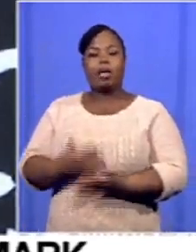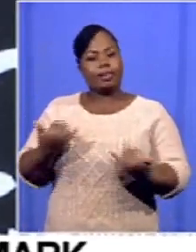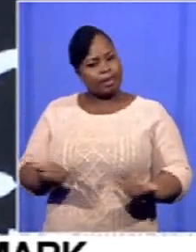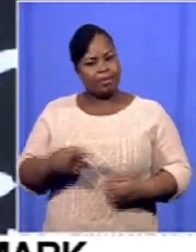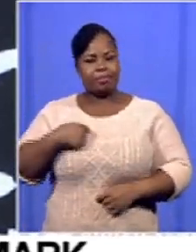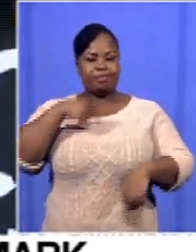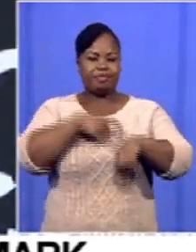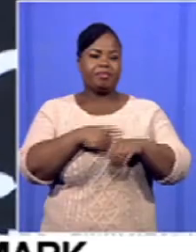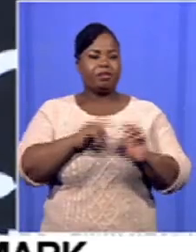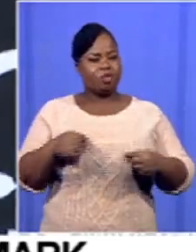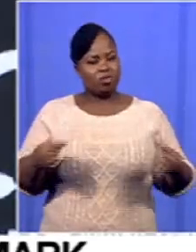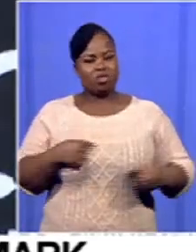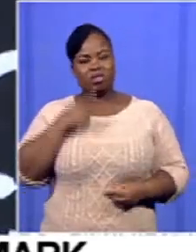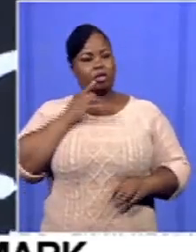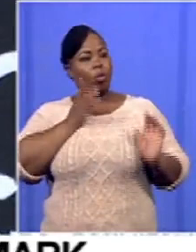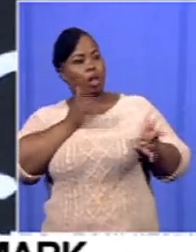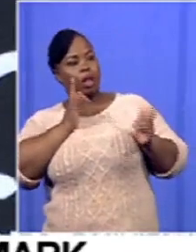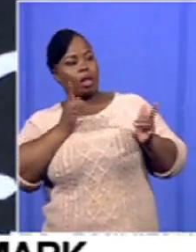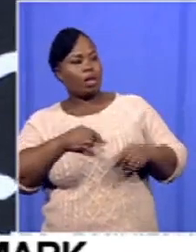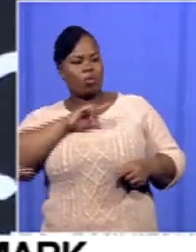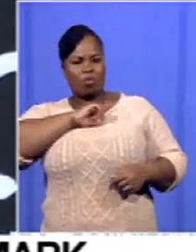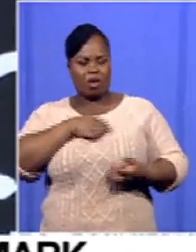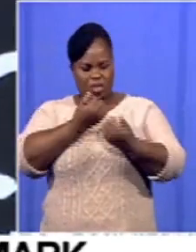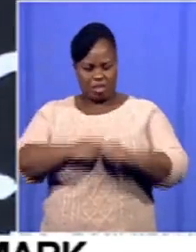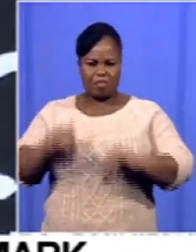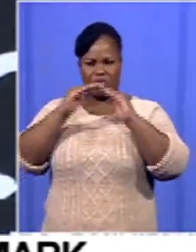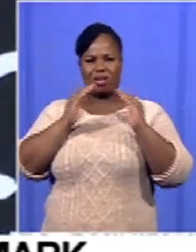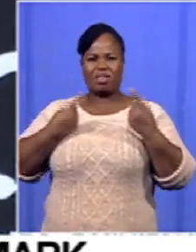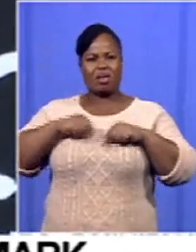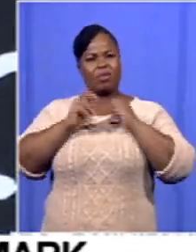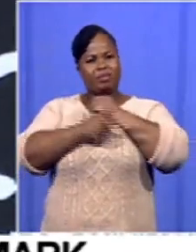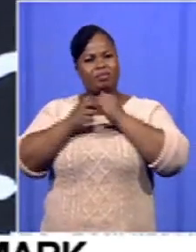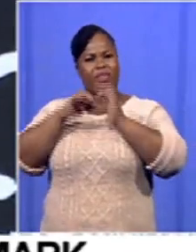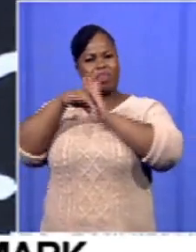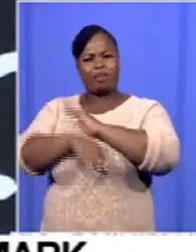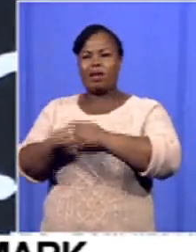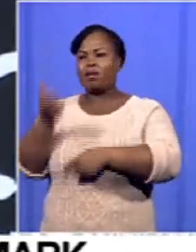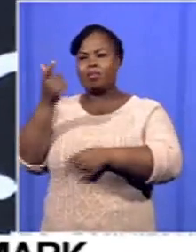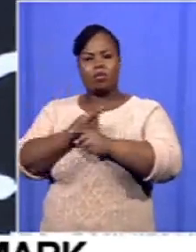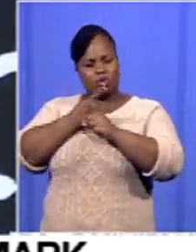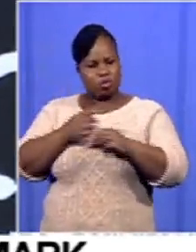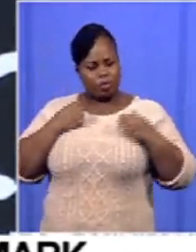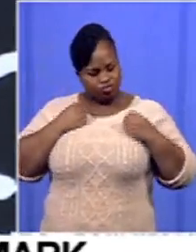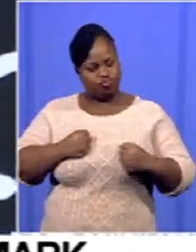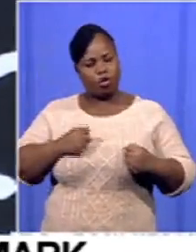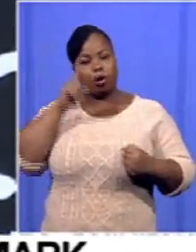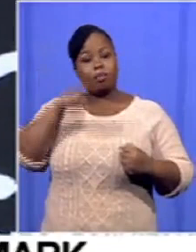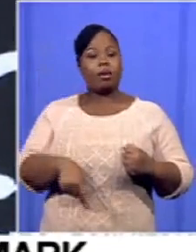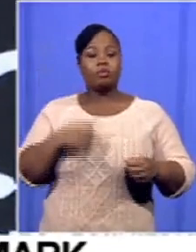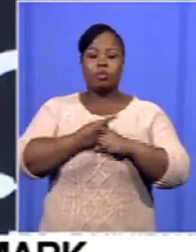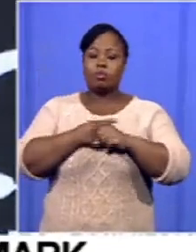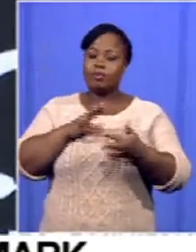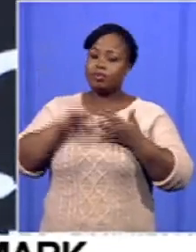say, we can't be spectators when our democracy is being stolen by a few. We got to stand strong, and we've got to